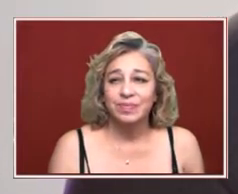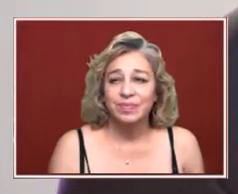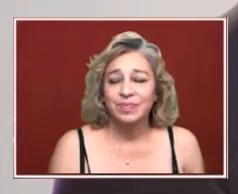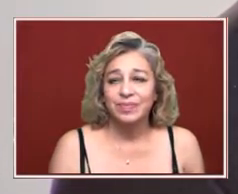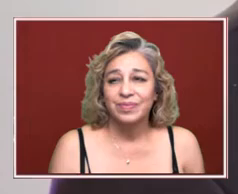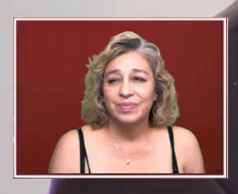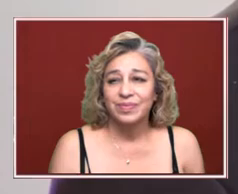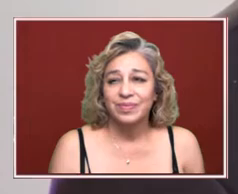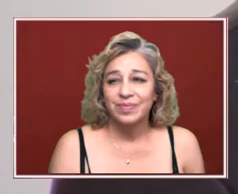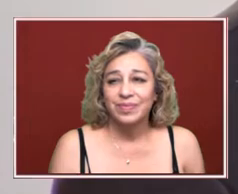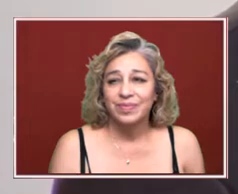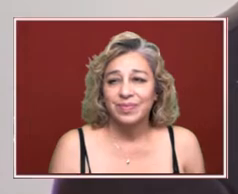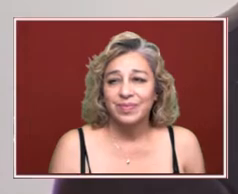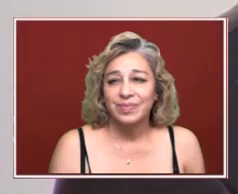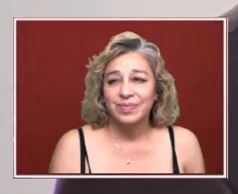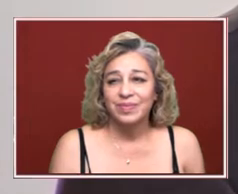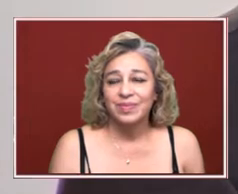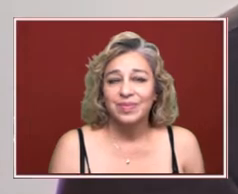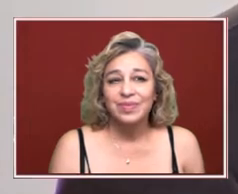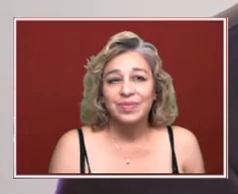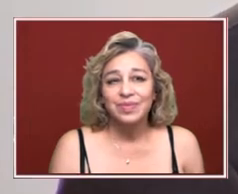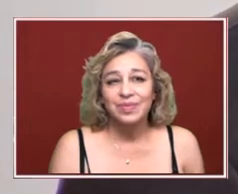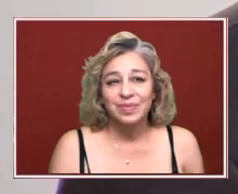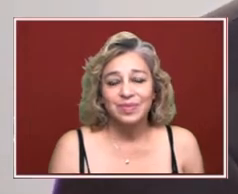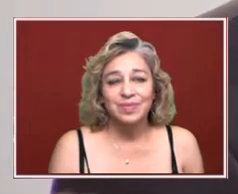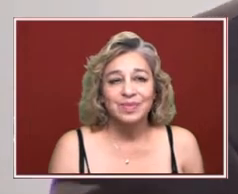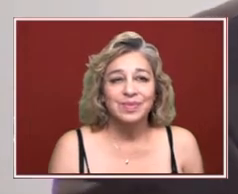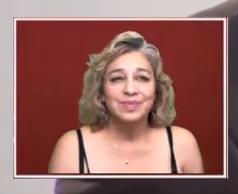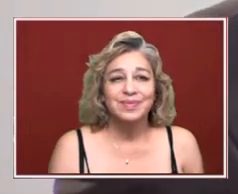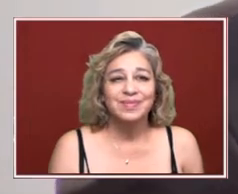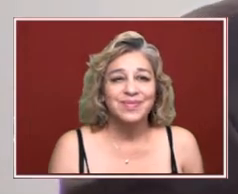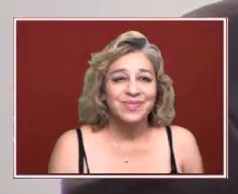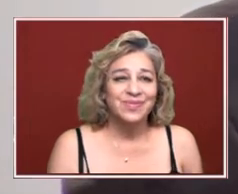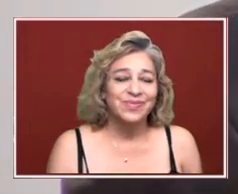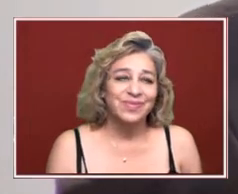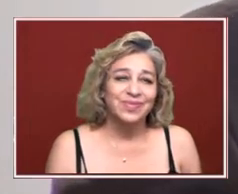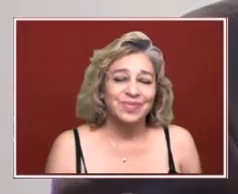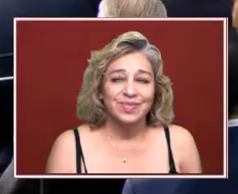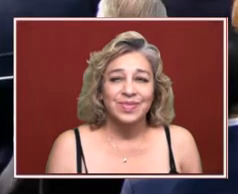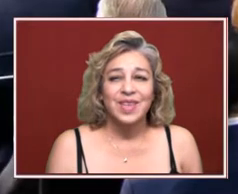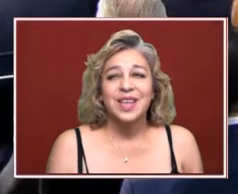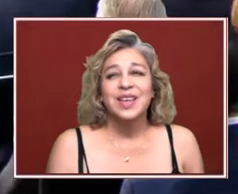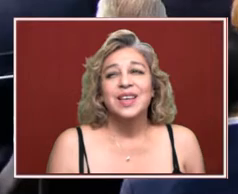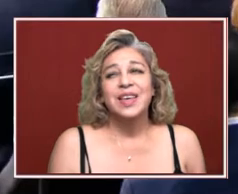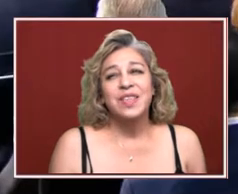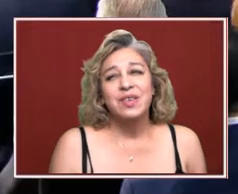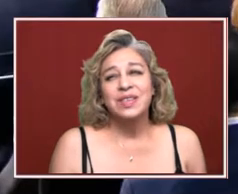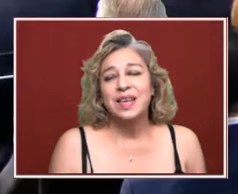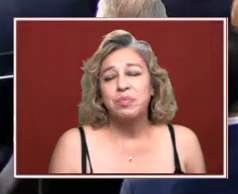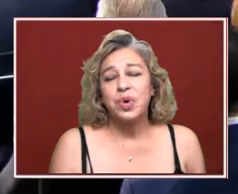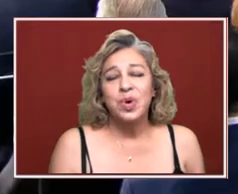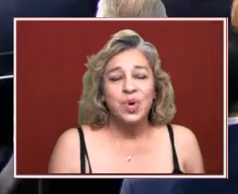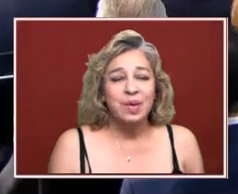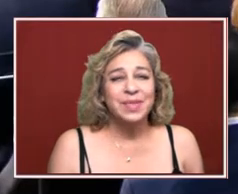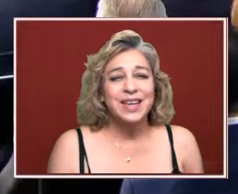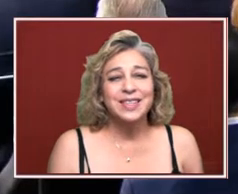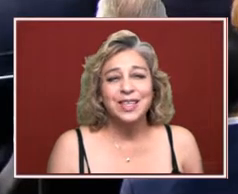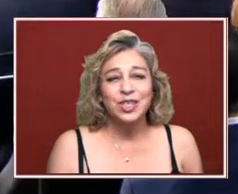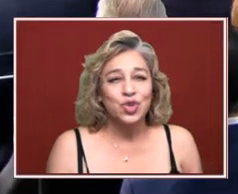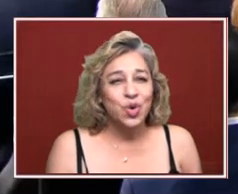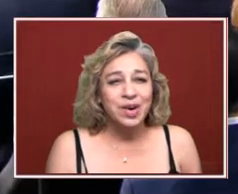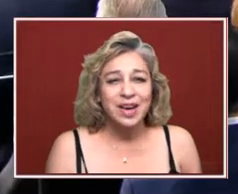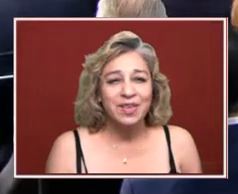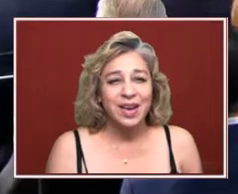programa que es extraordinario. There is a program that